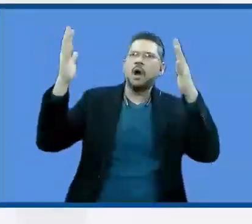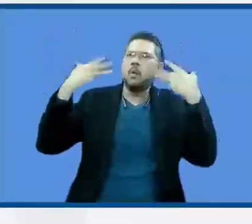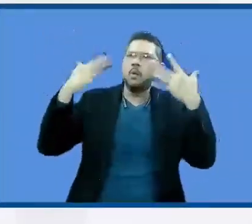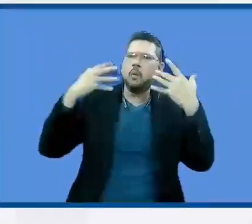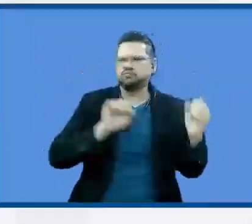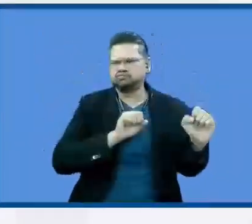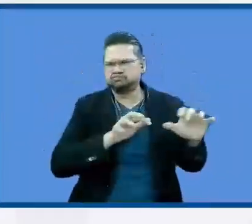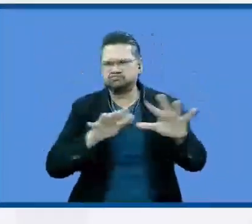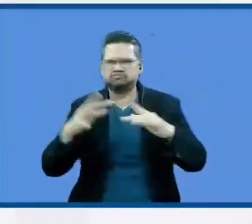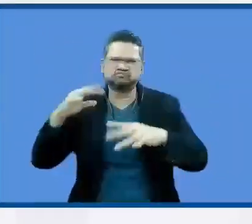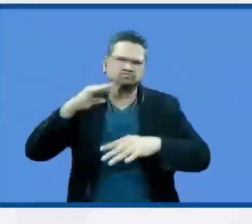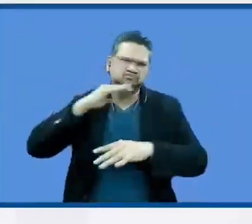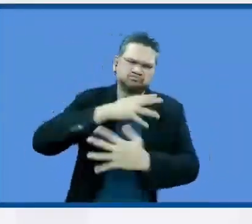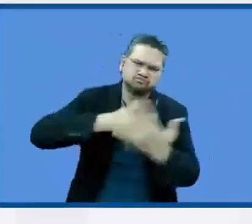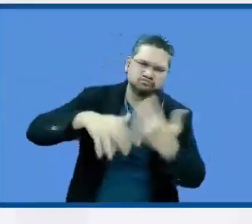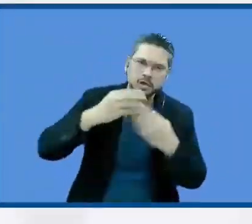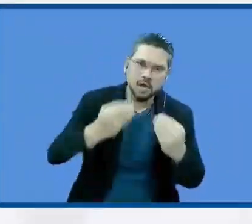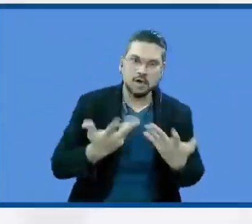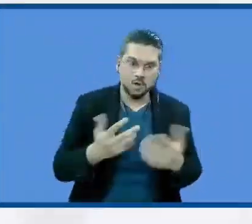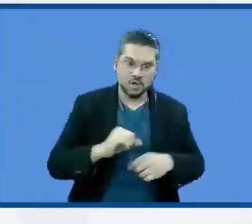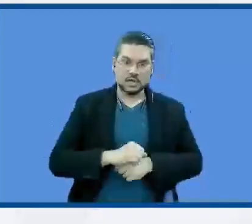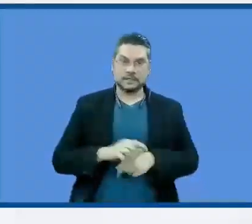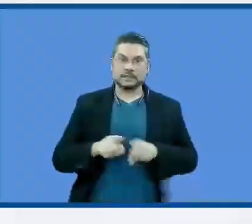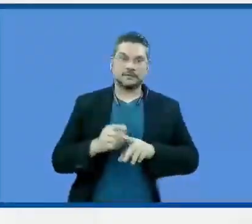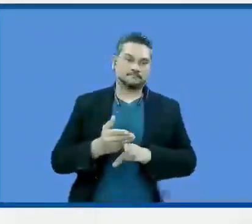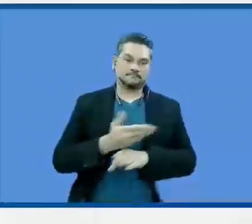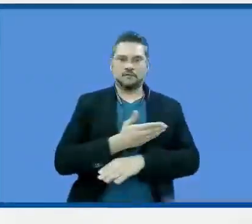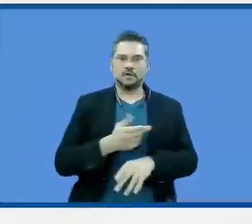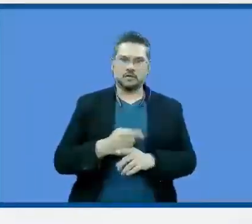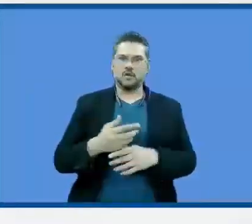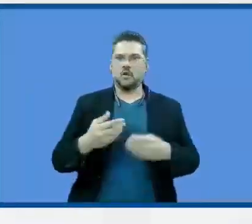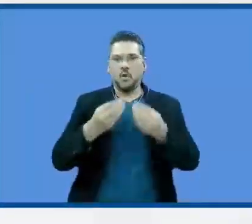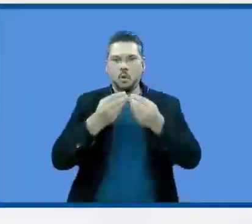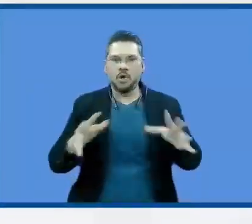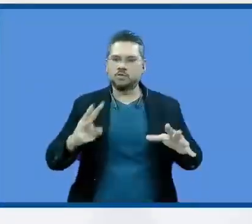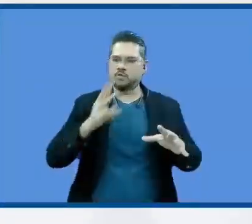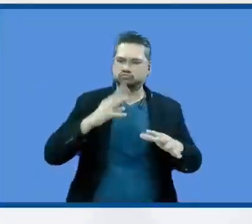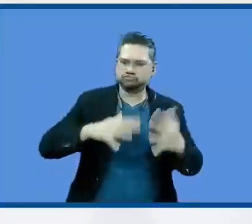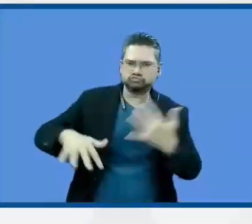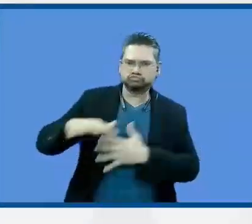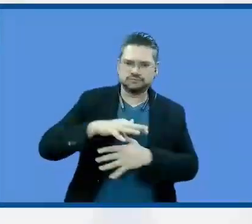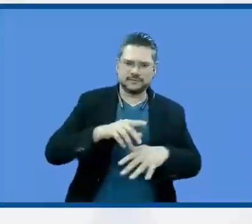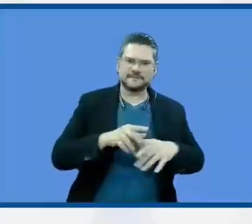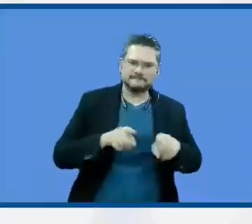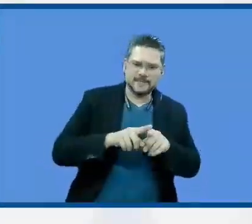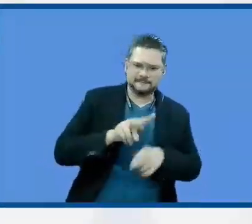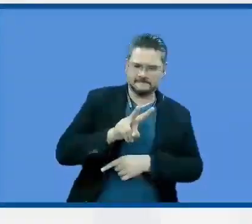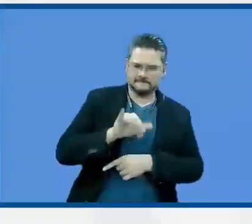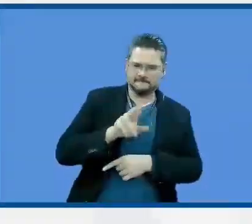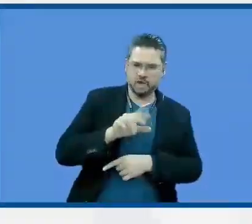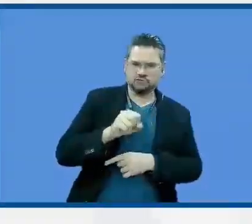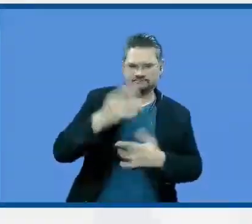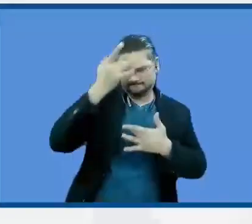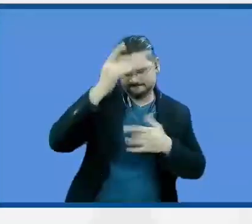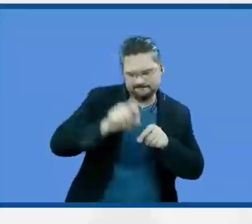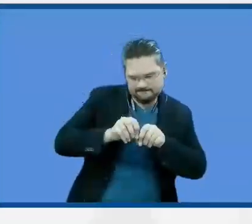was incredibly helpful in predicting how the virus was doing in different communities. A